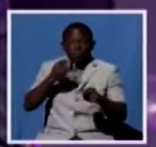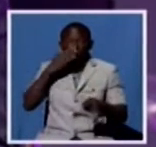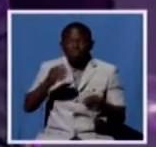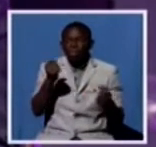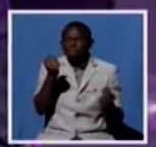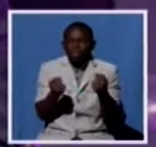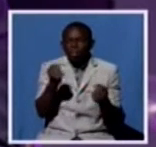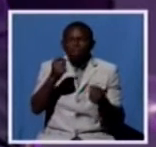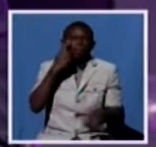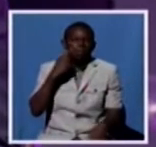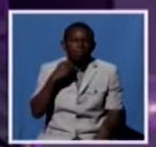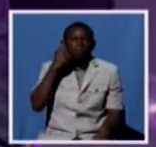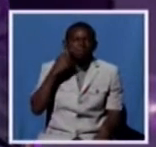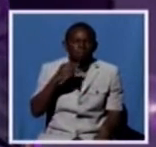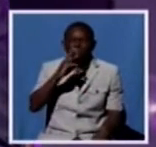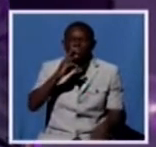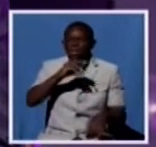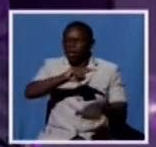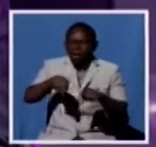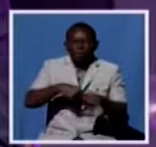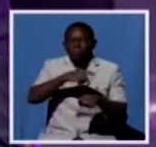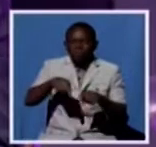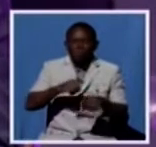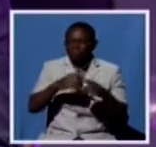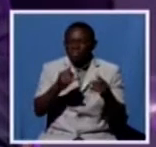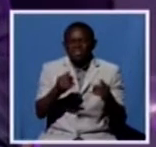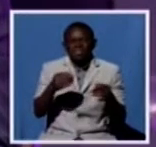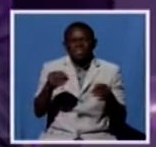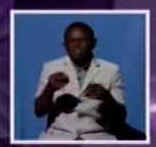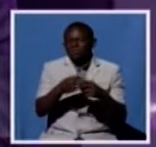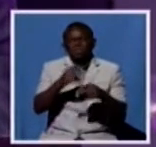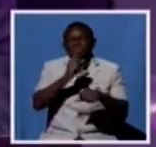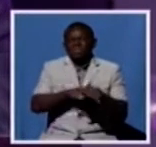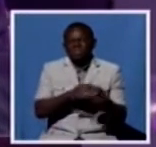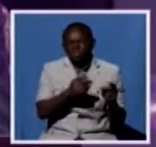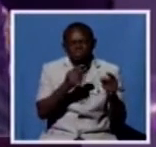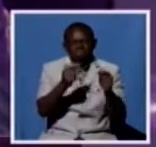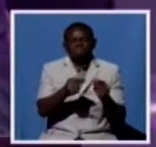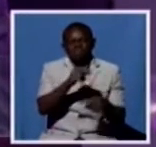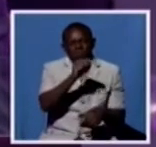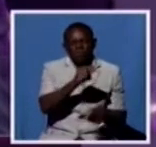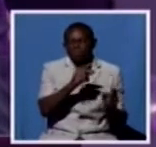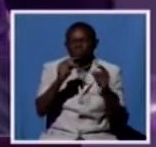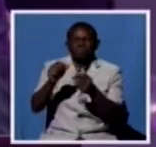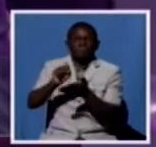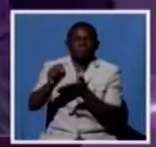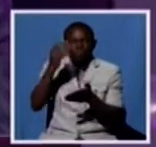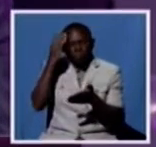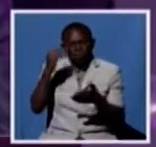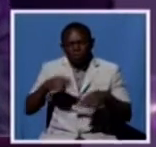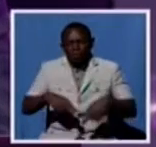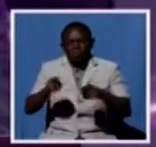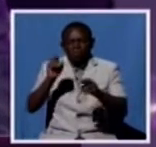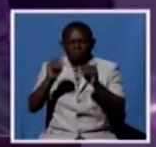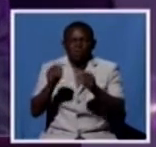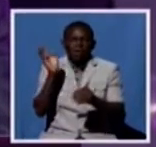the economy. So we have also, we got that loan, and part of the repayment towards that loan is coming from the tolls.